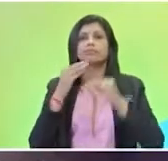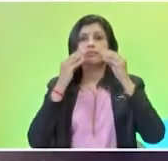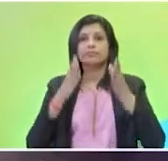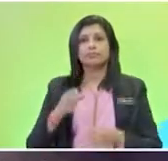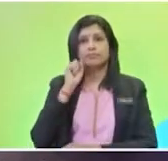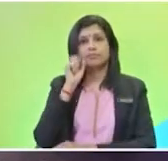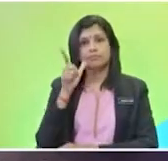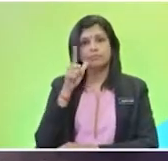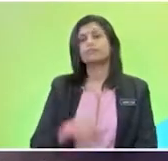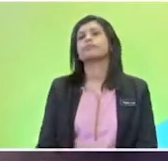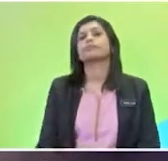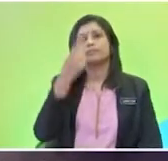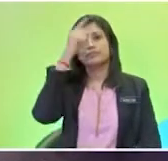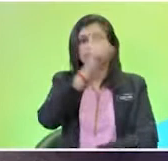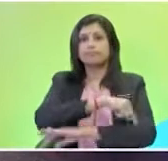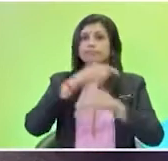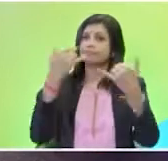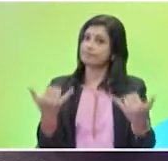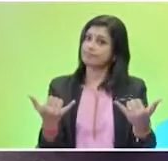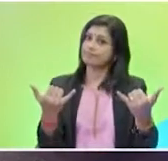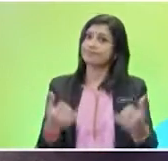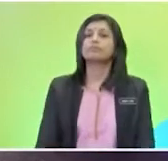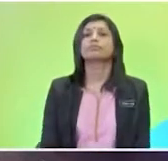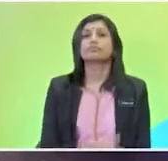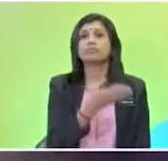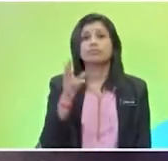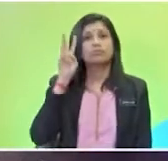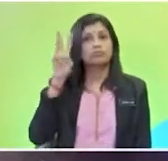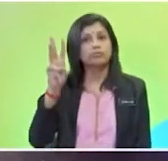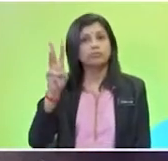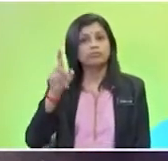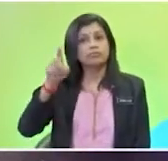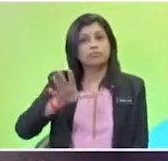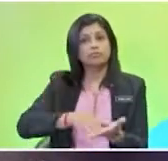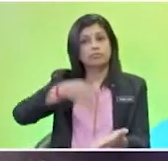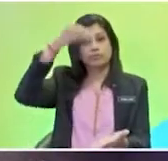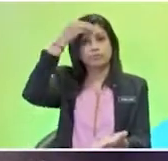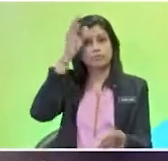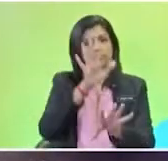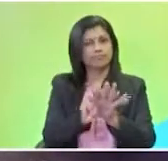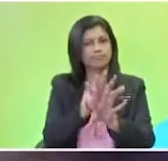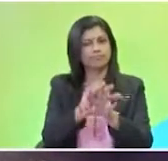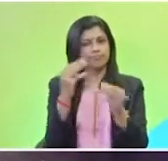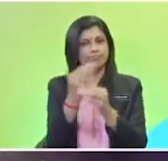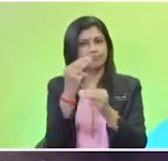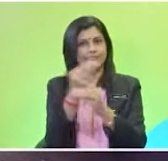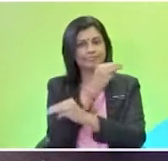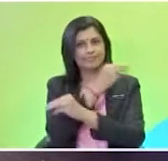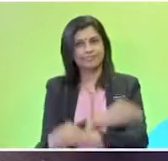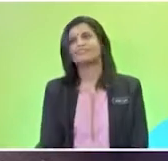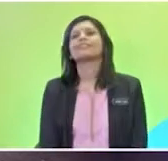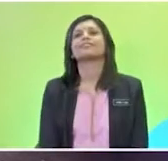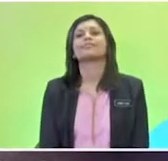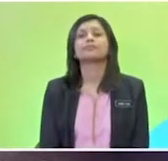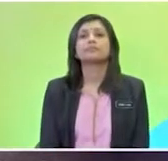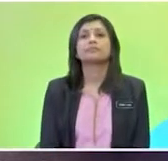for being with us here in the studio. Now, you guys watching, don't forget to do your revisions for mathematics DLP for time difference,